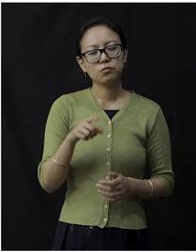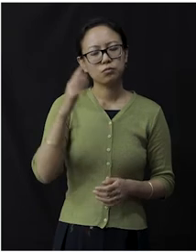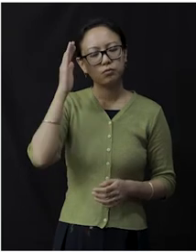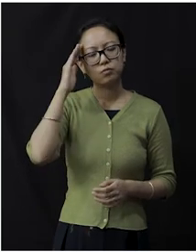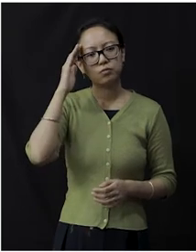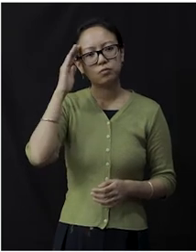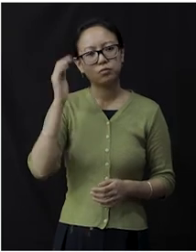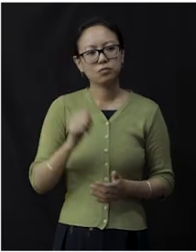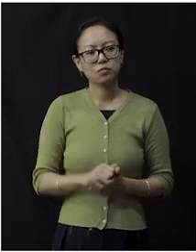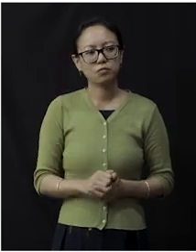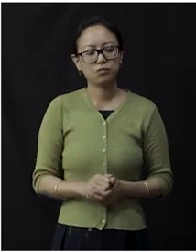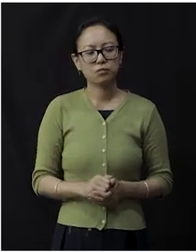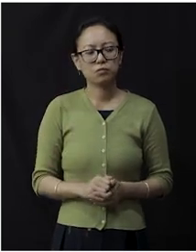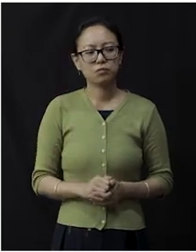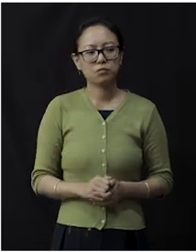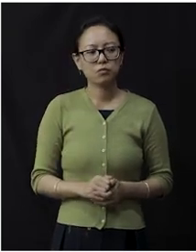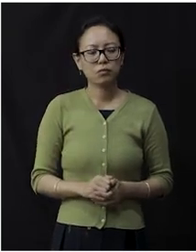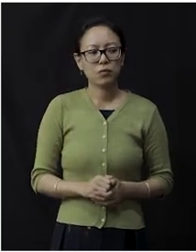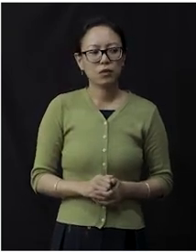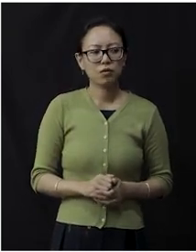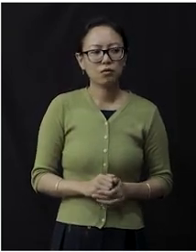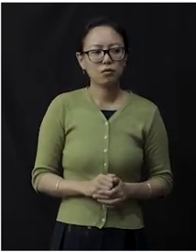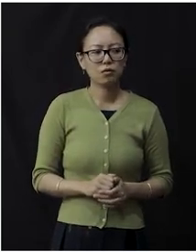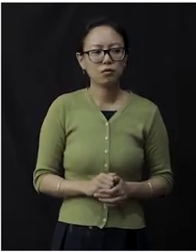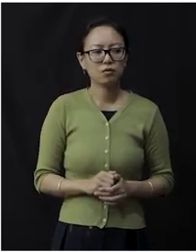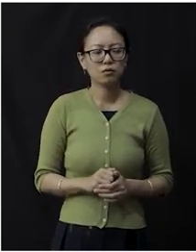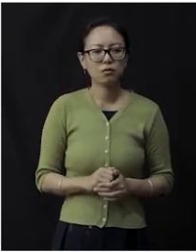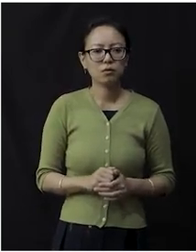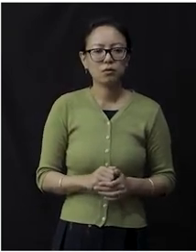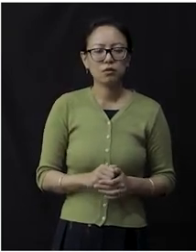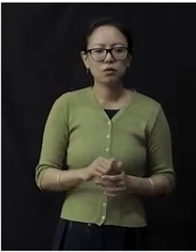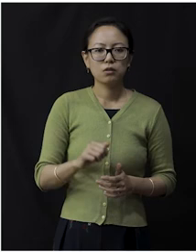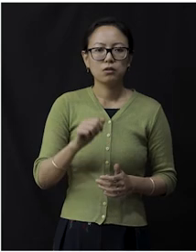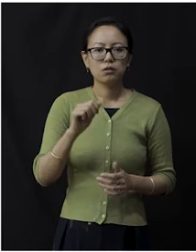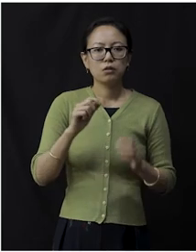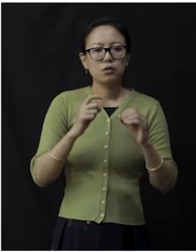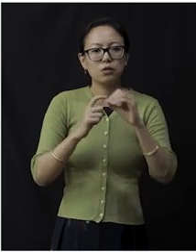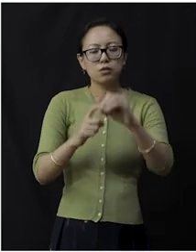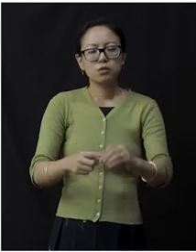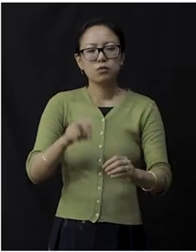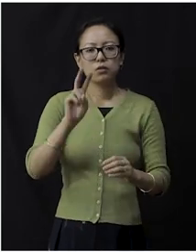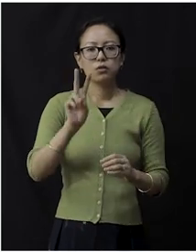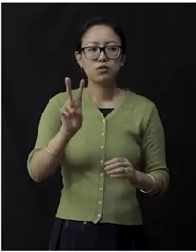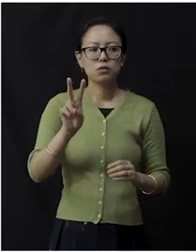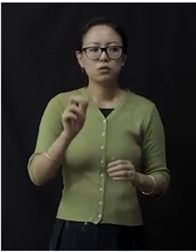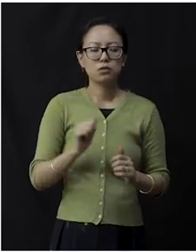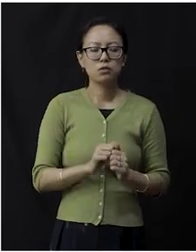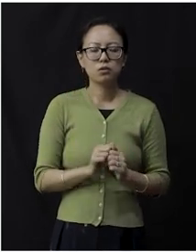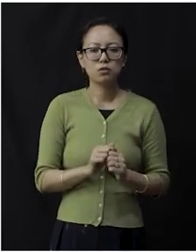All right, so the crocodile caught the baby elephant. You again have three choices: by his